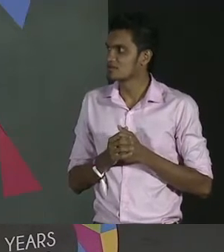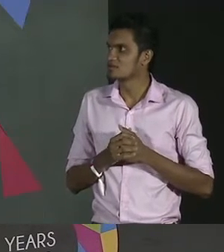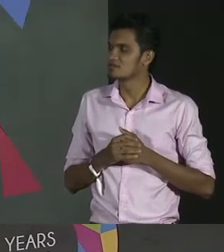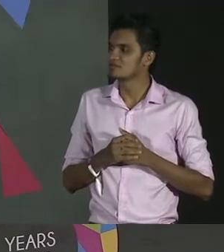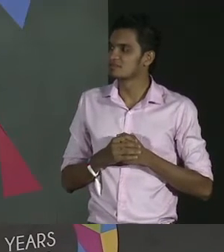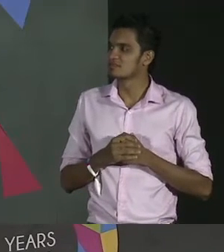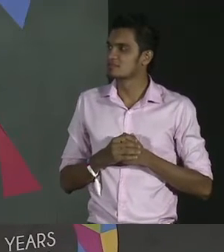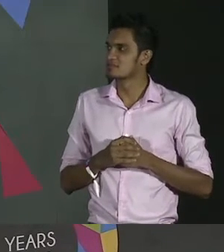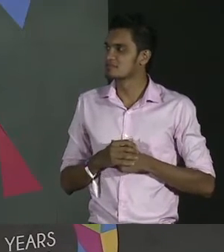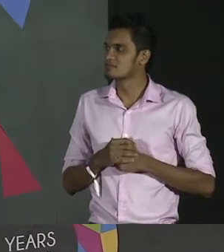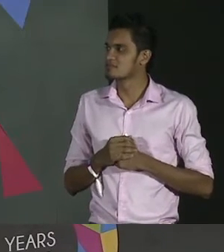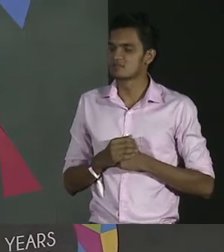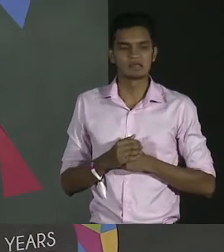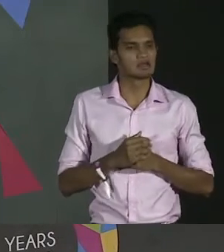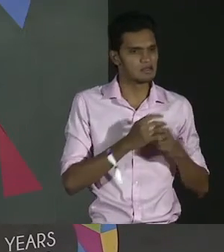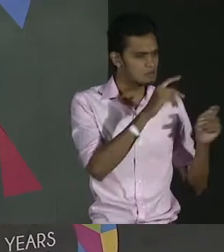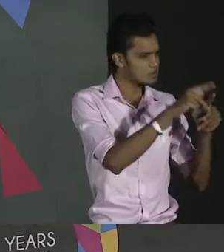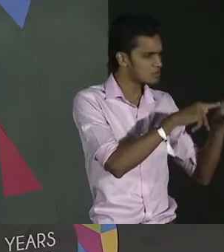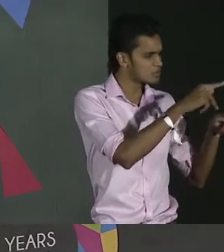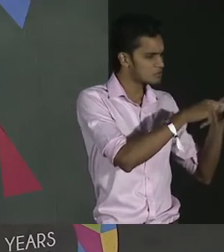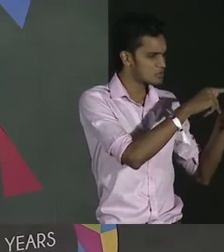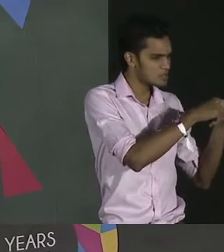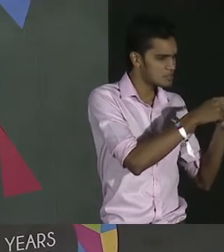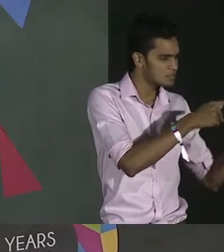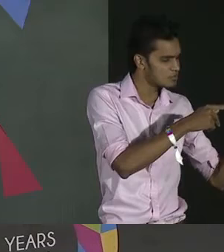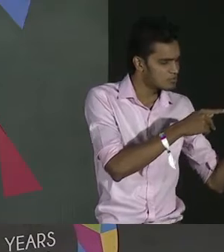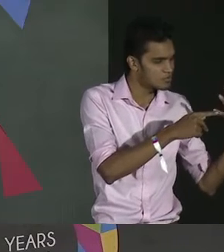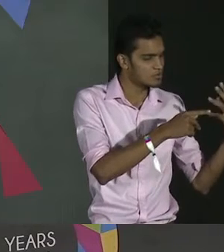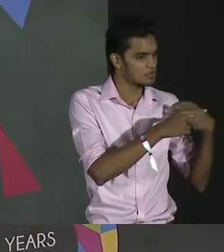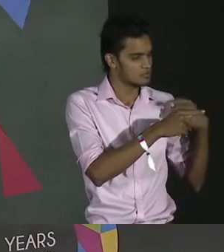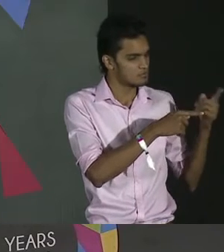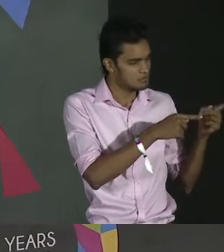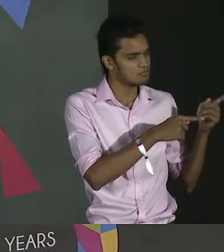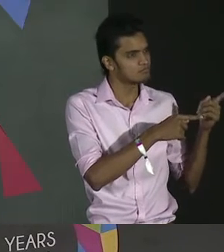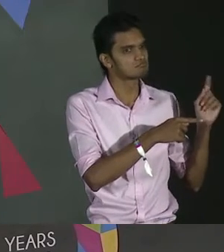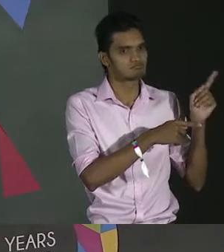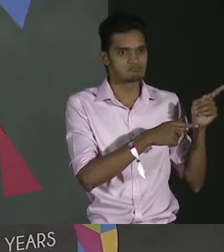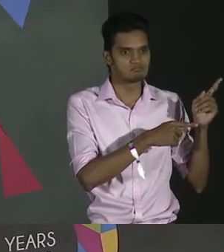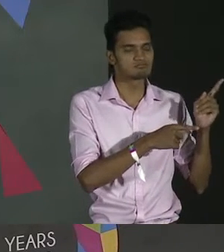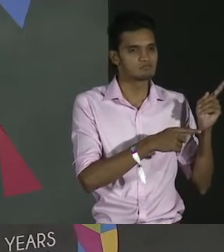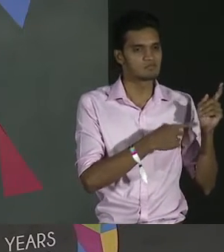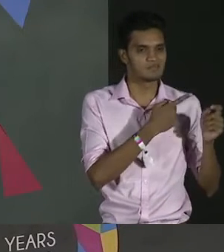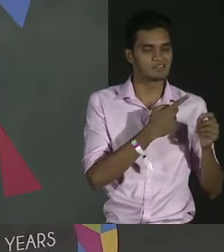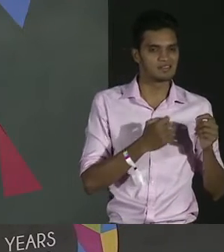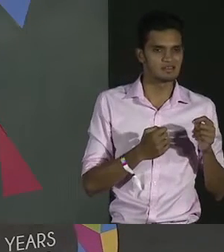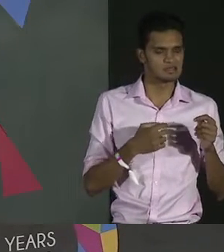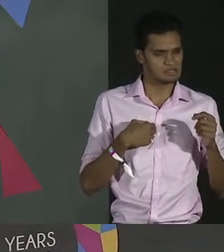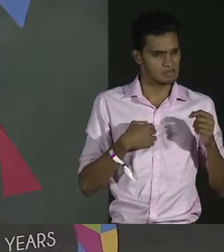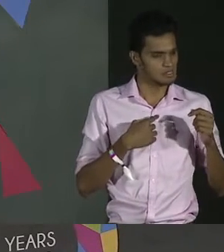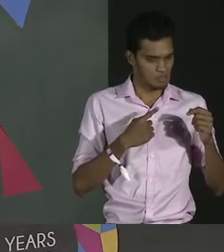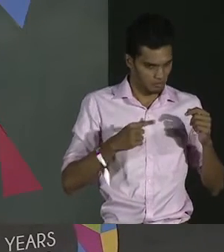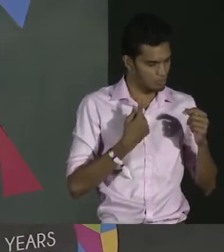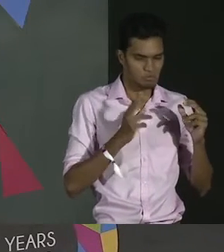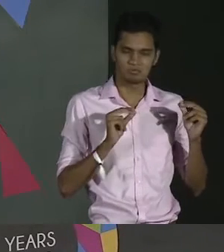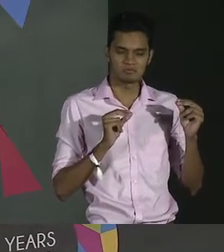like the things that people were telling me had finally sunk in. And I realized that I wasn't alone, and